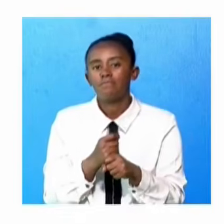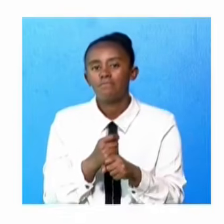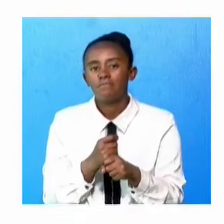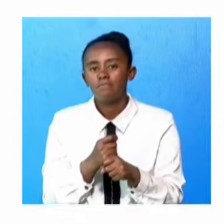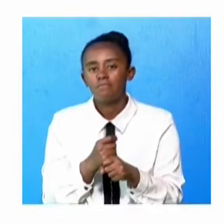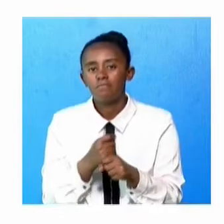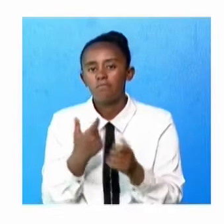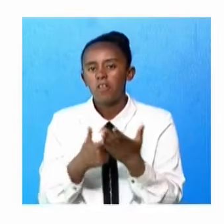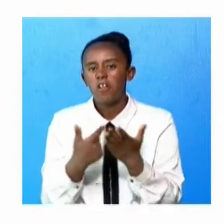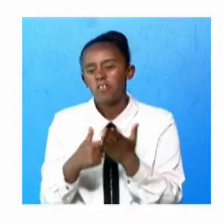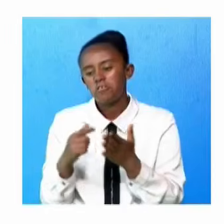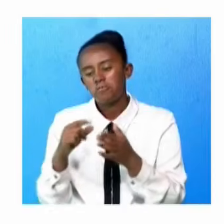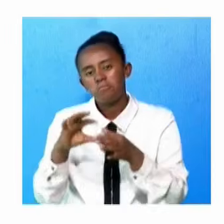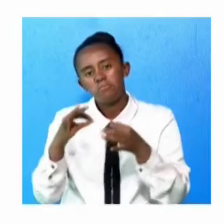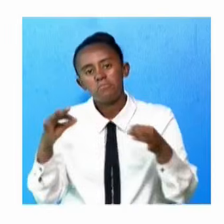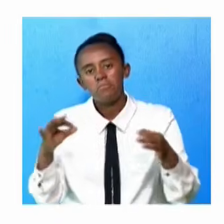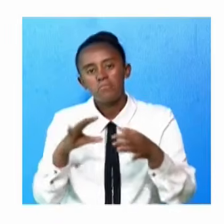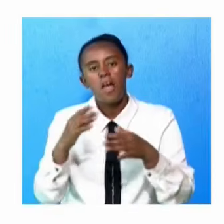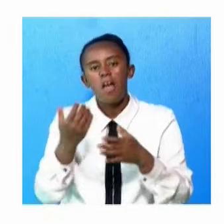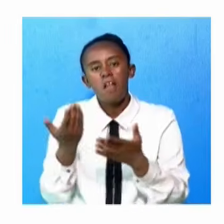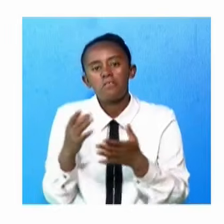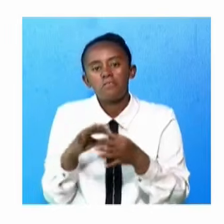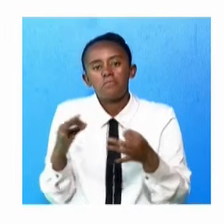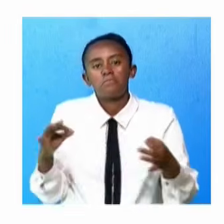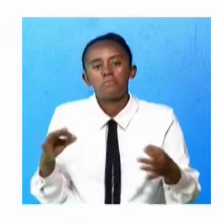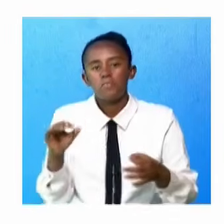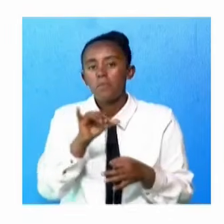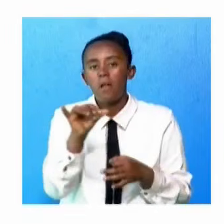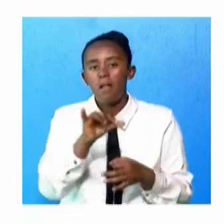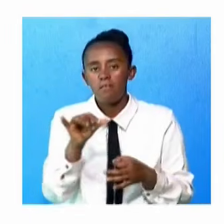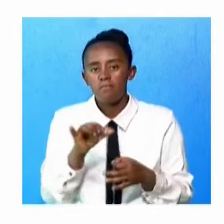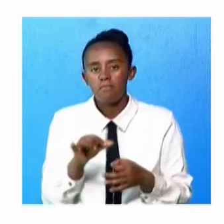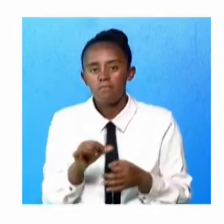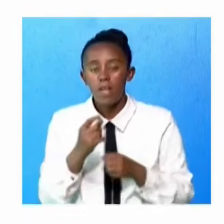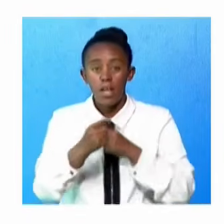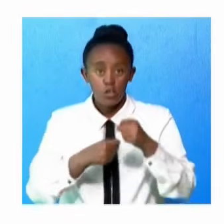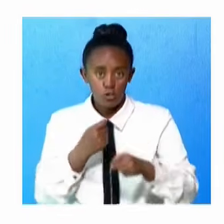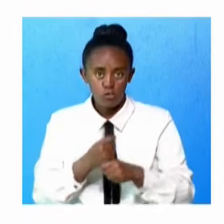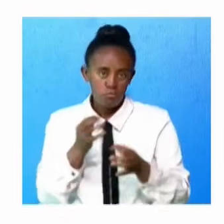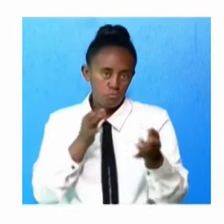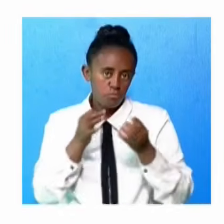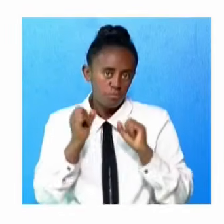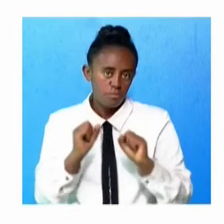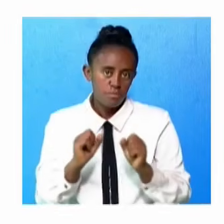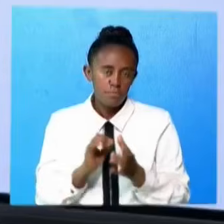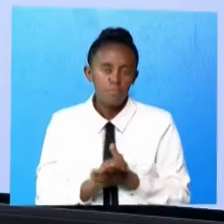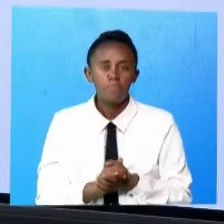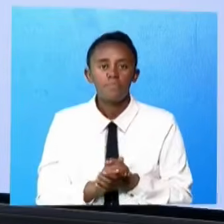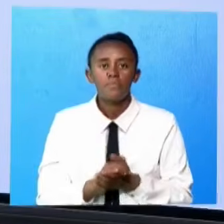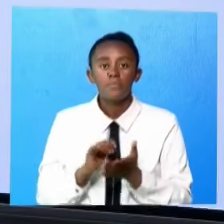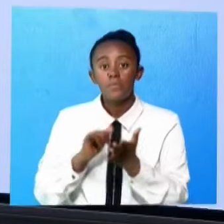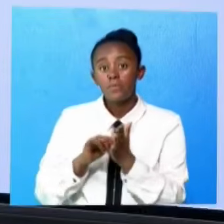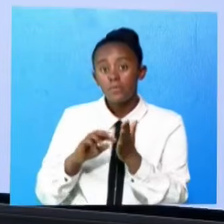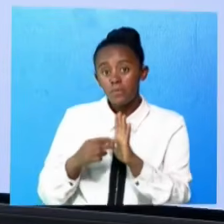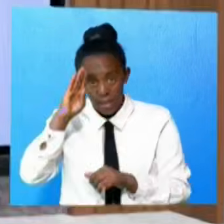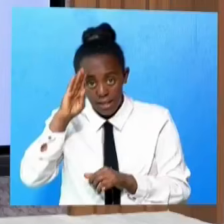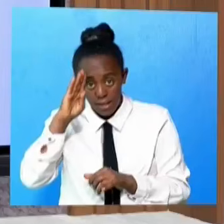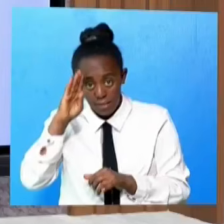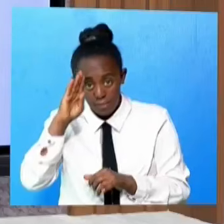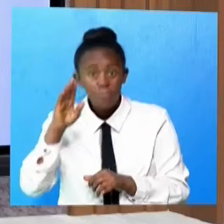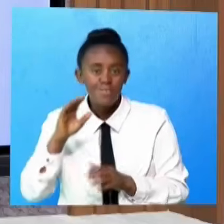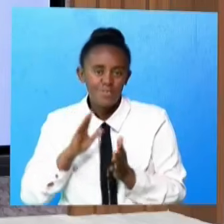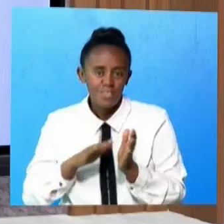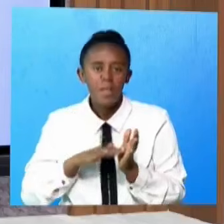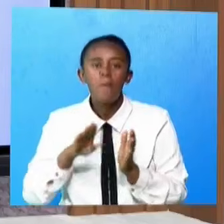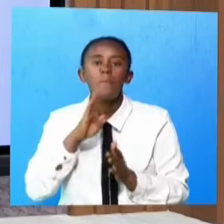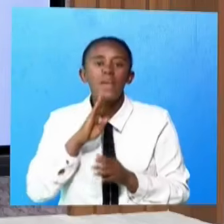It's another construction, another way of saying something, similar age. That means they are still the same. Bati is